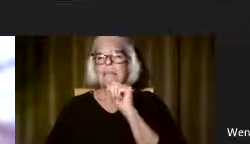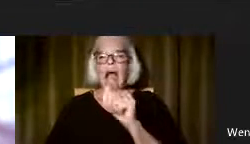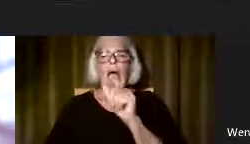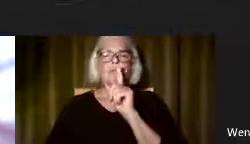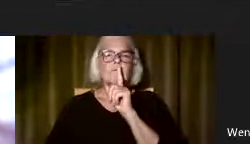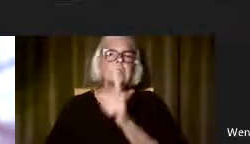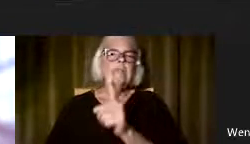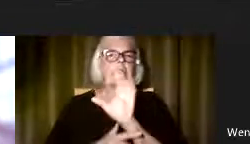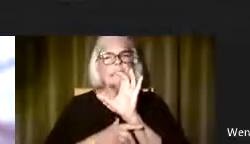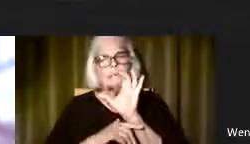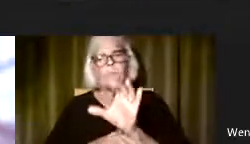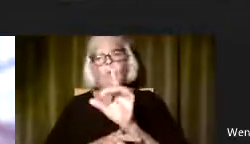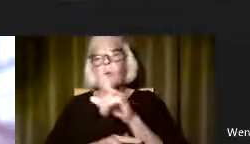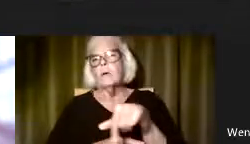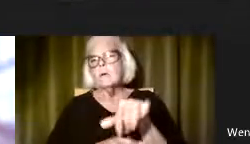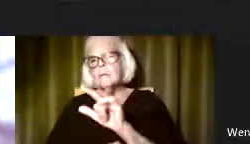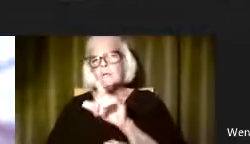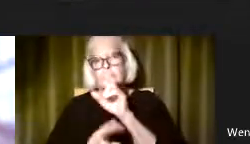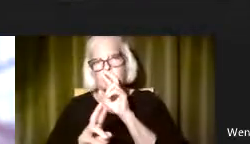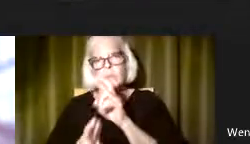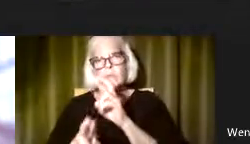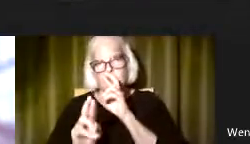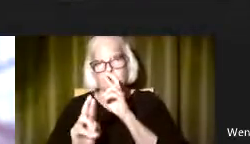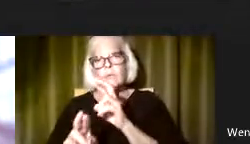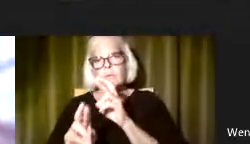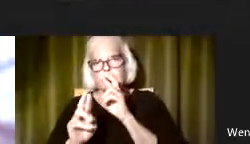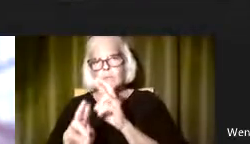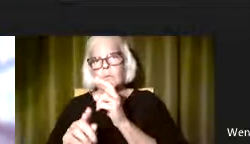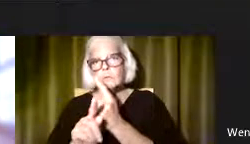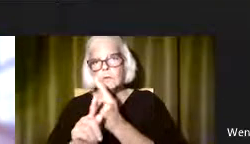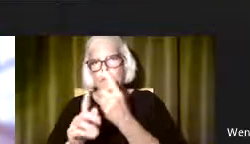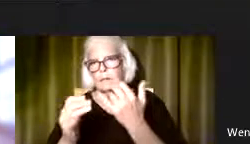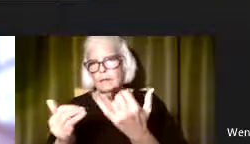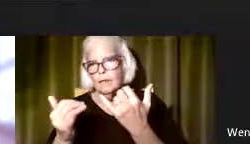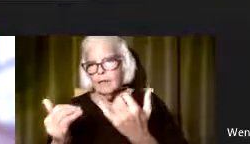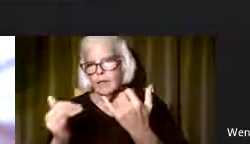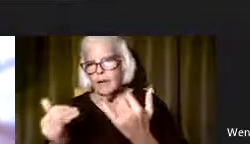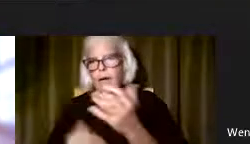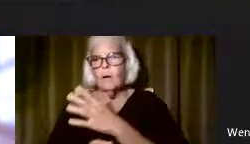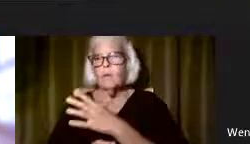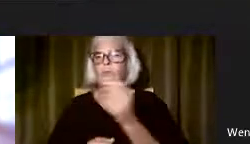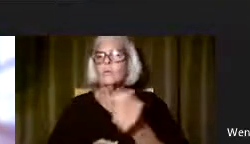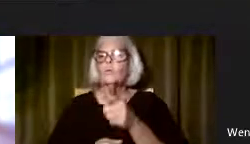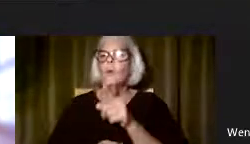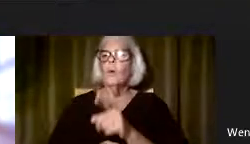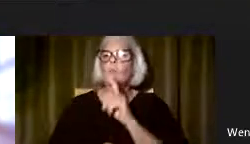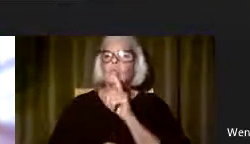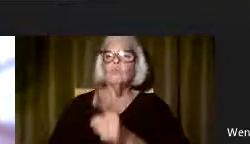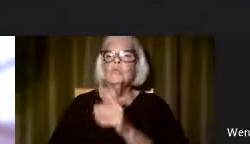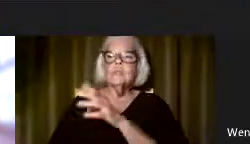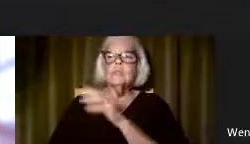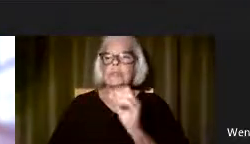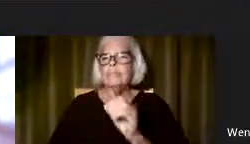pandemic, especially with a lot of the results being self-reported. But we do have